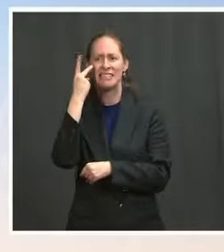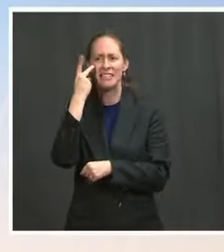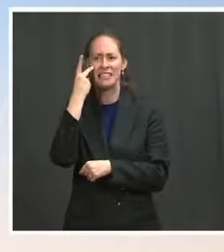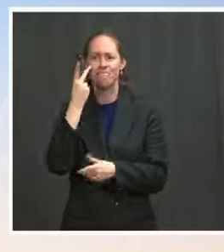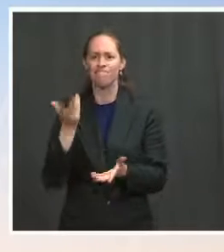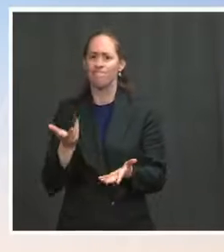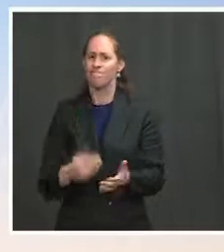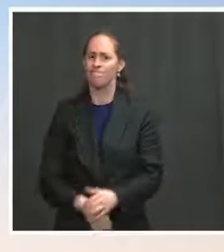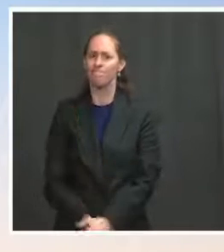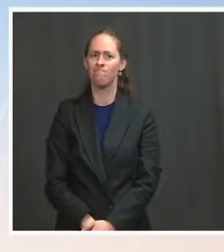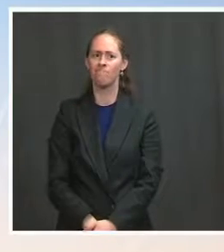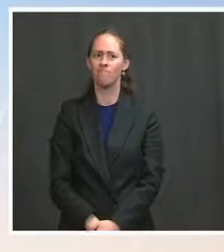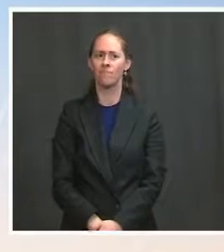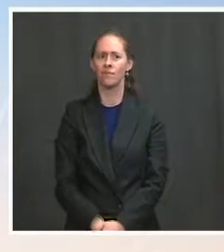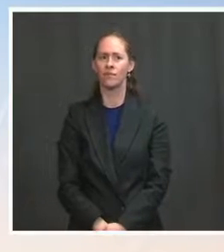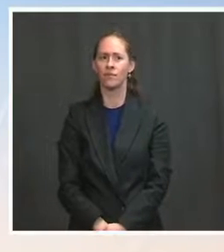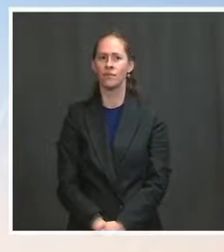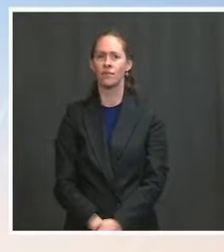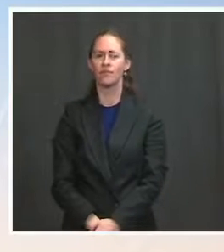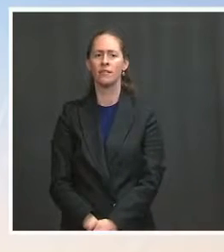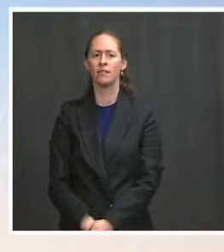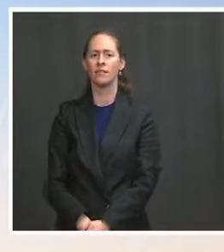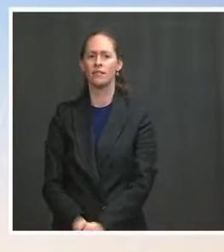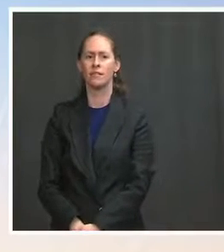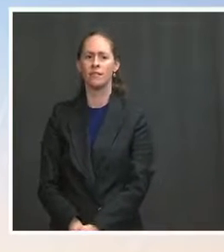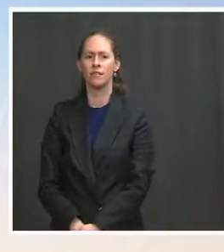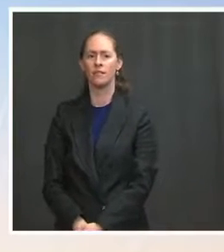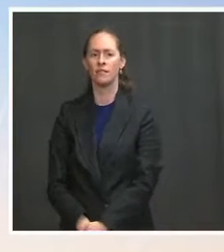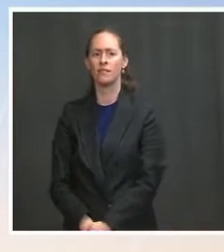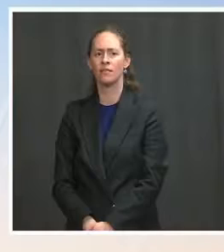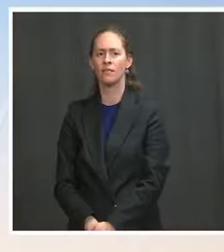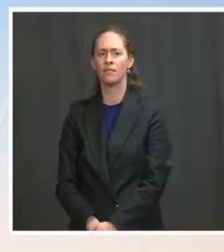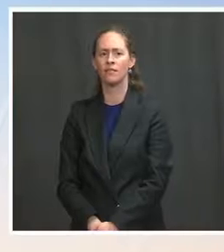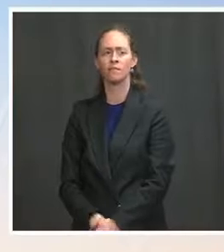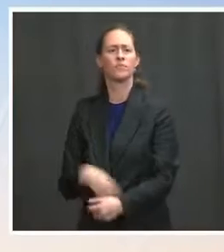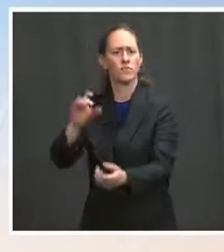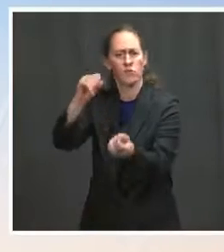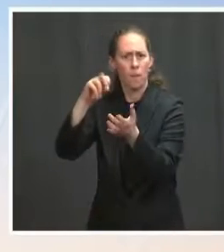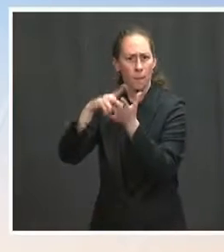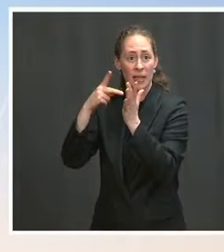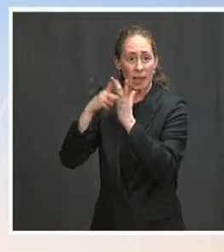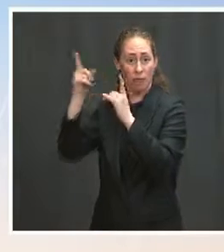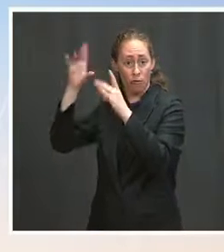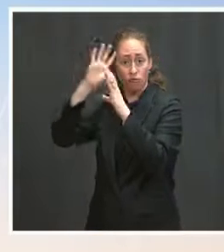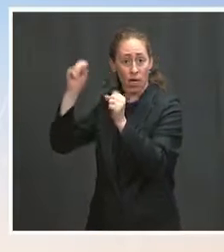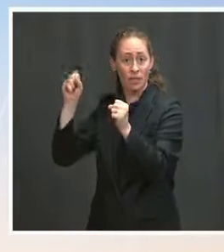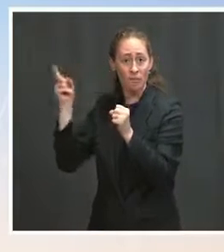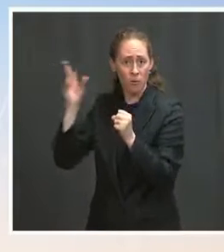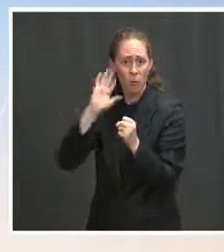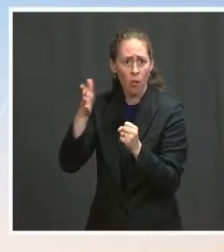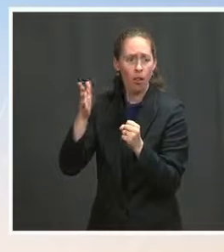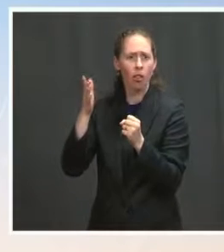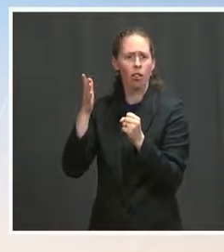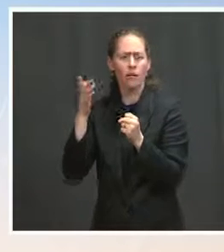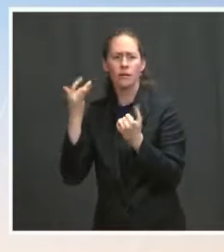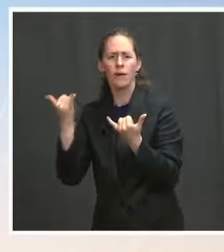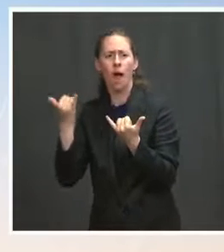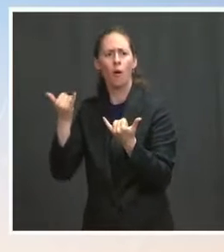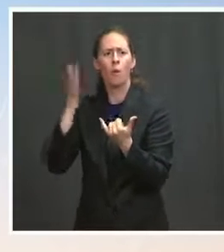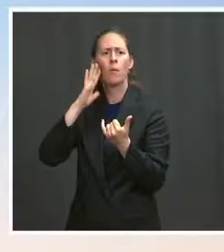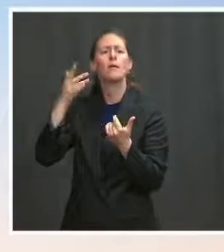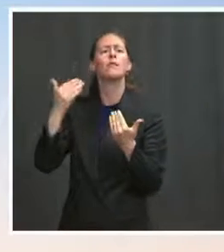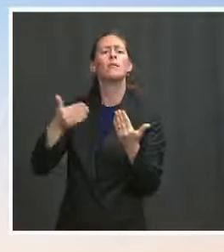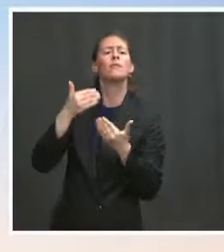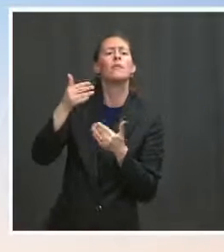goal there, or his main focus, was to advocate to end the armed embargo that is going on in